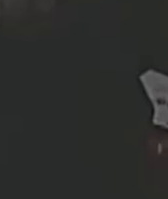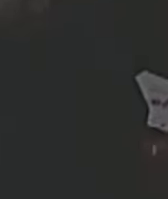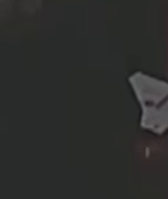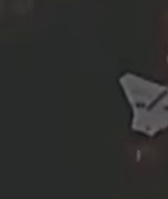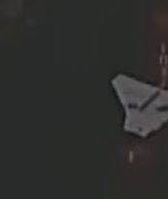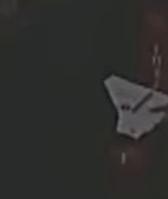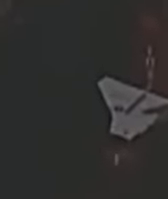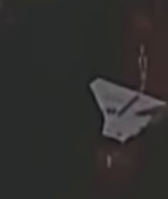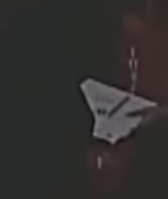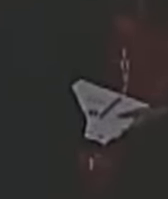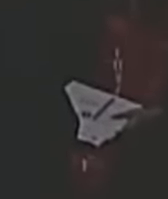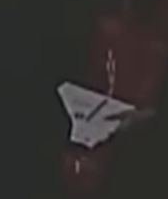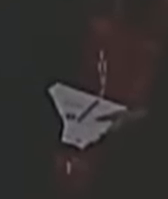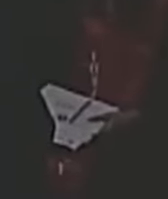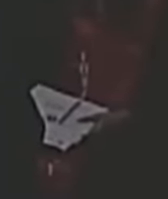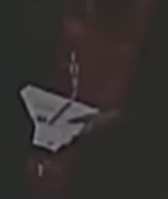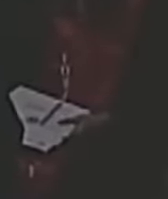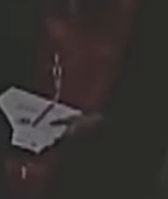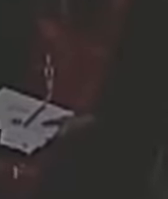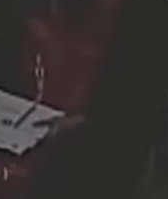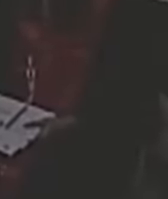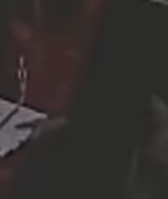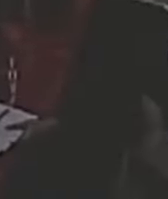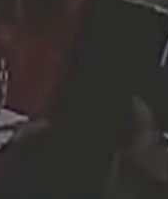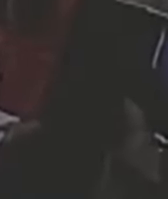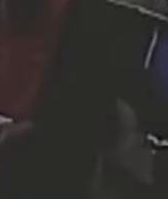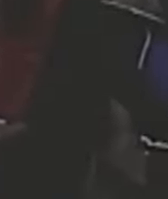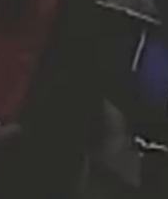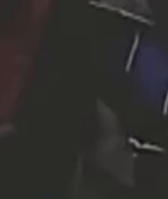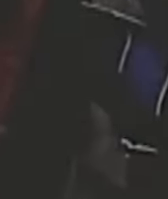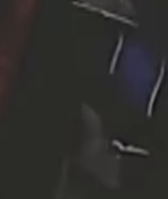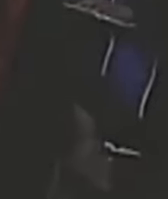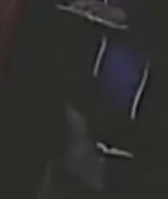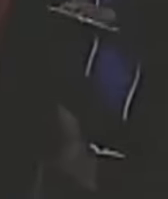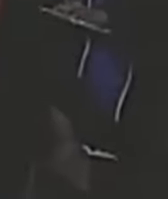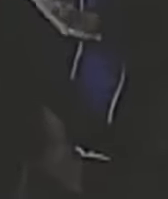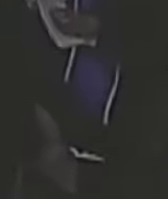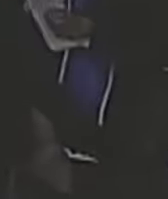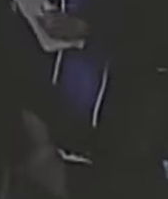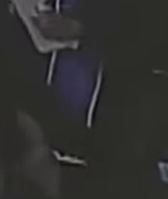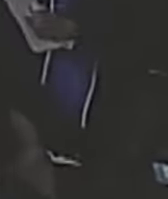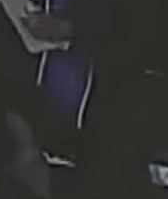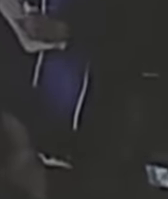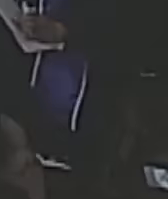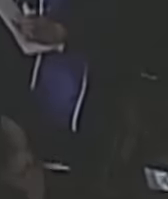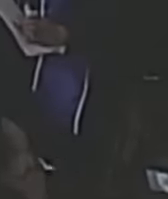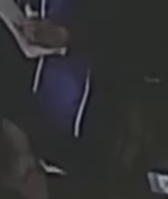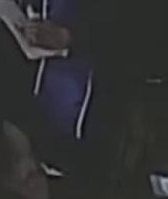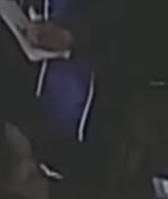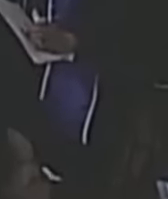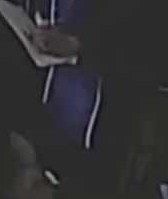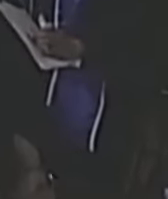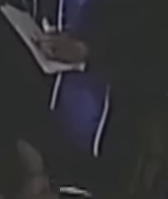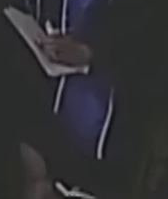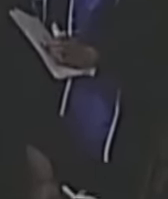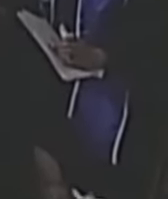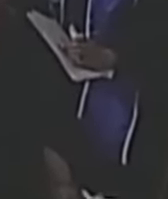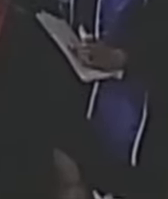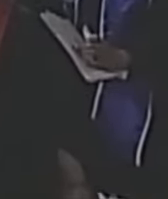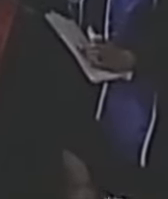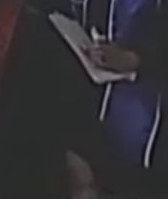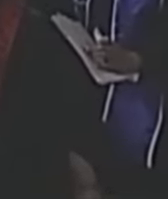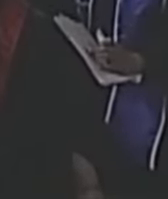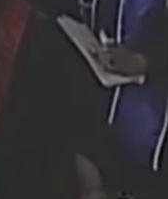faculty to their position. Once the faculty are in place, please escort the bachelor's degree candidates to the stage for presentation